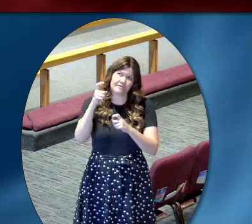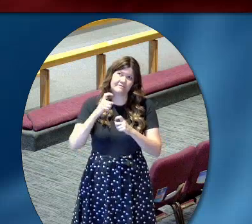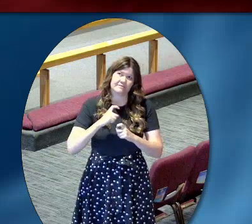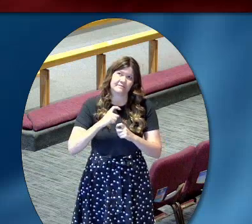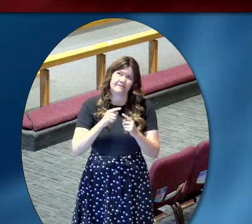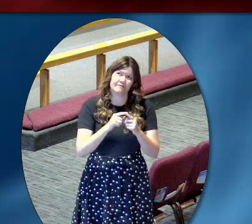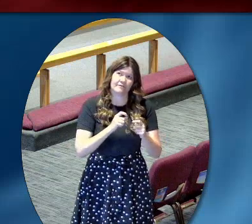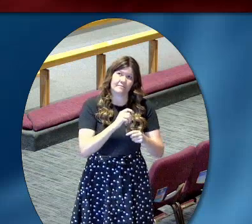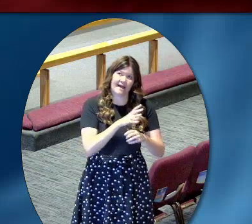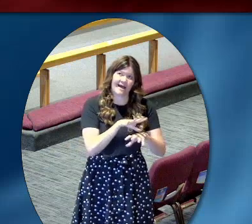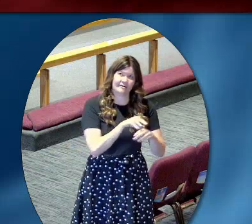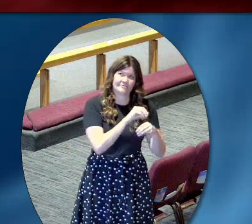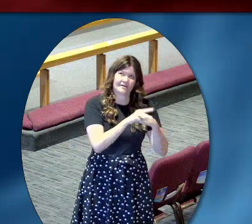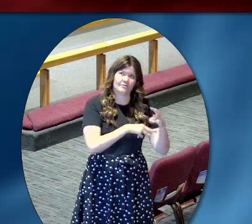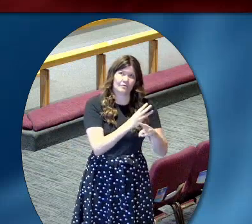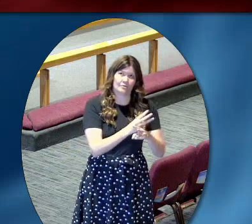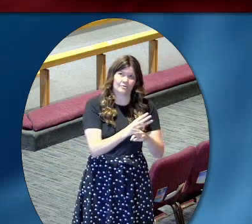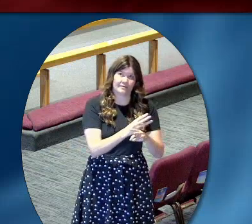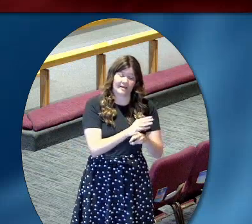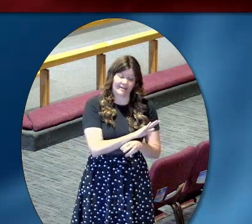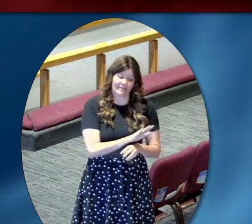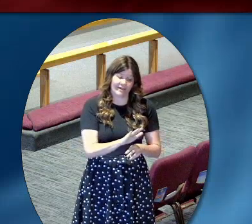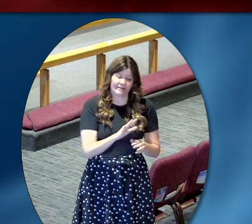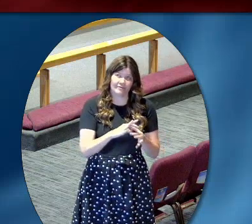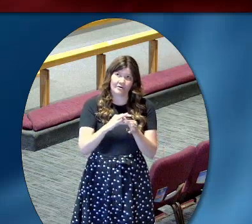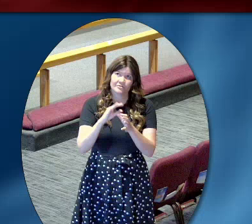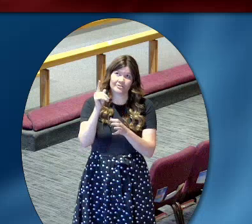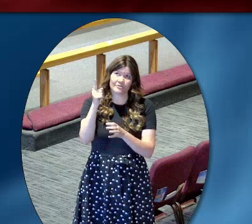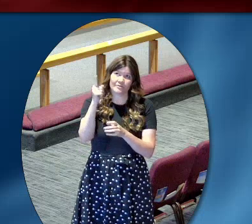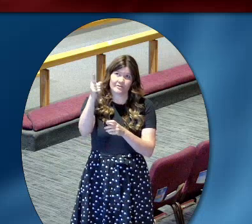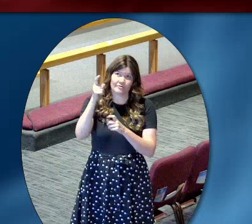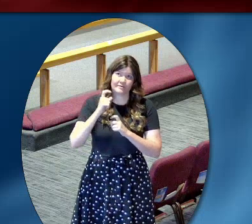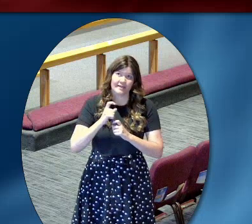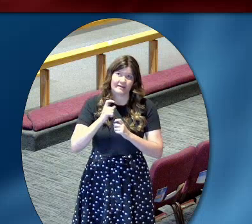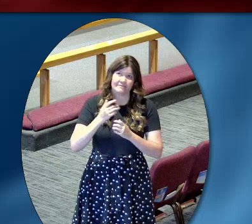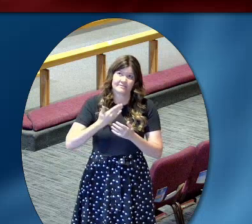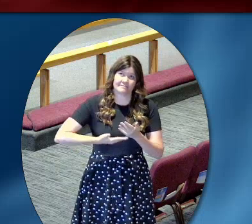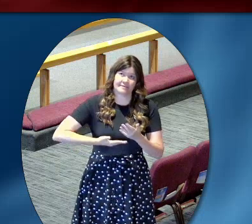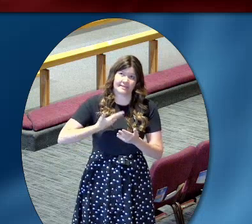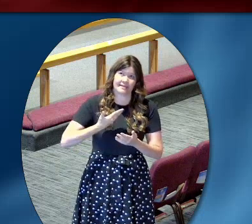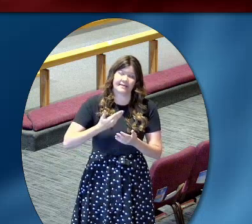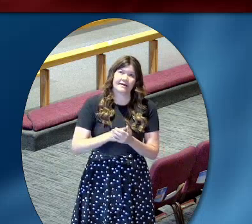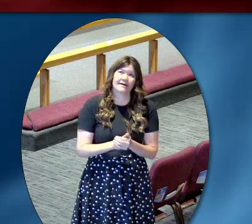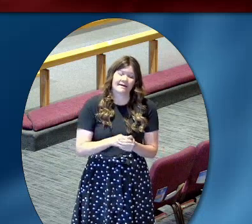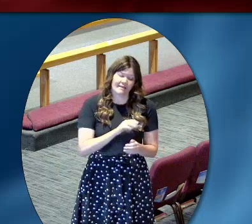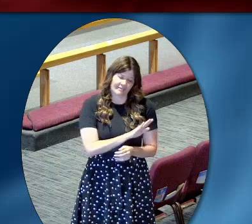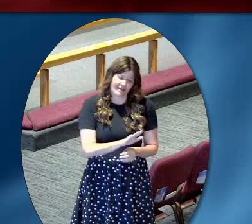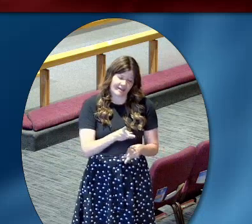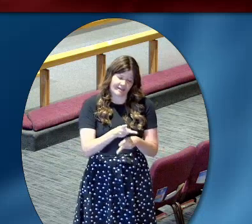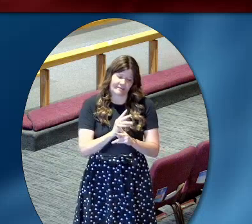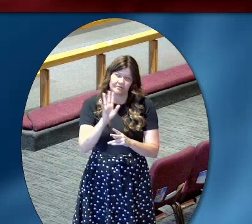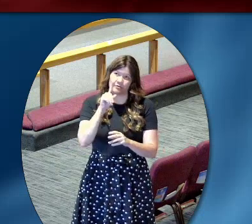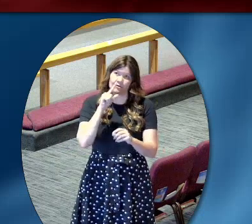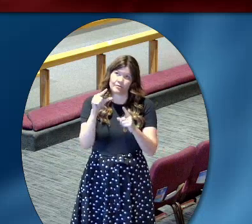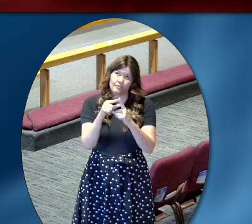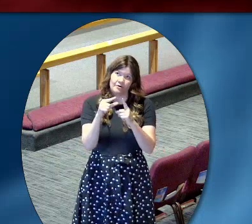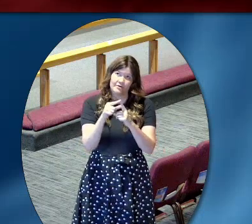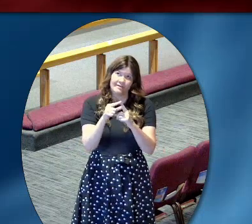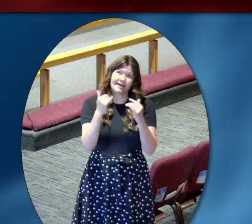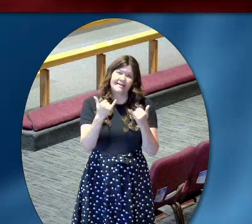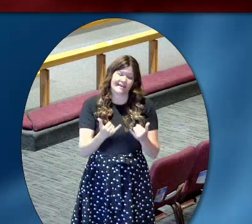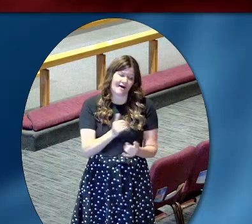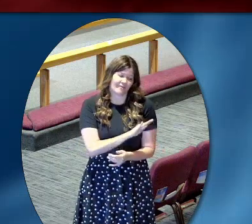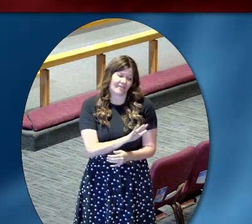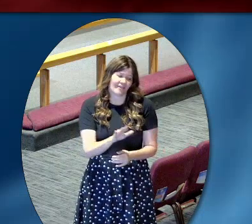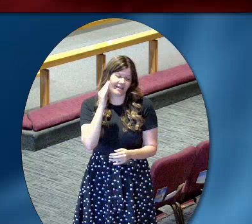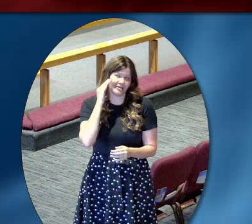world. Yours they were, and you gave them to me. They have kept your word. Now they